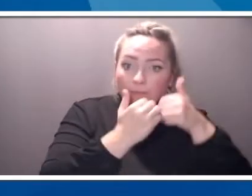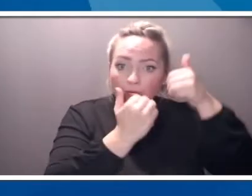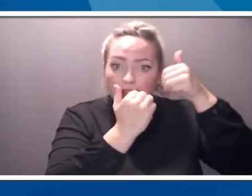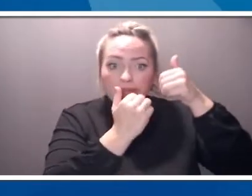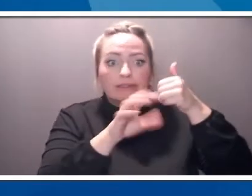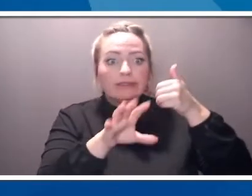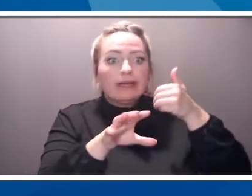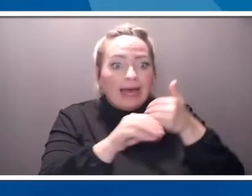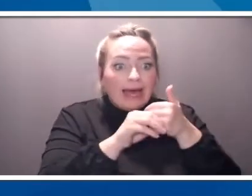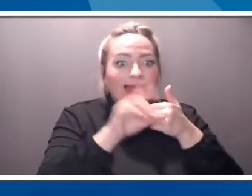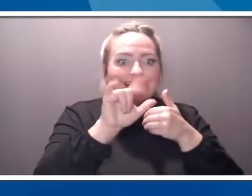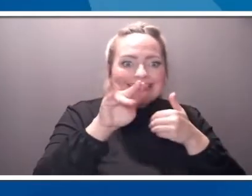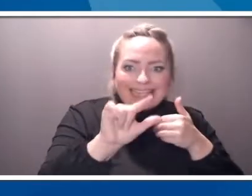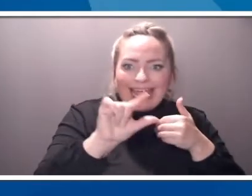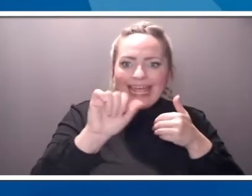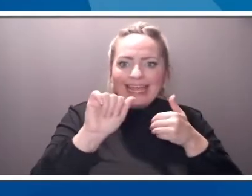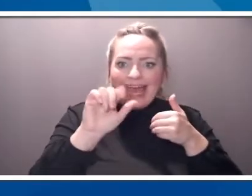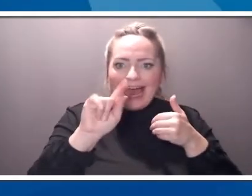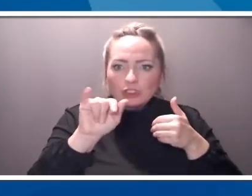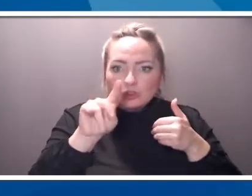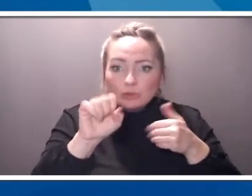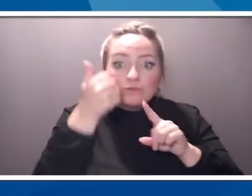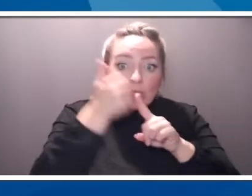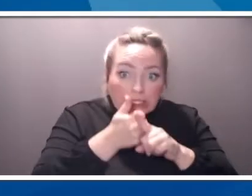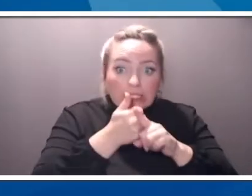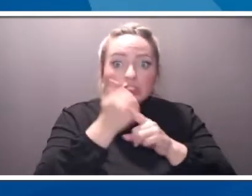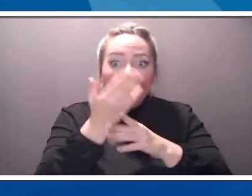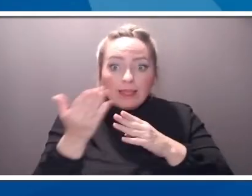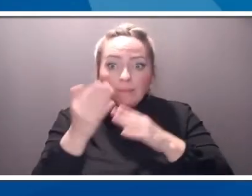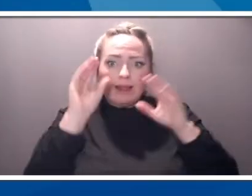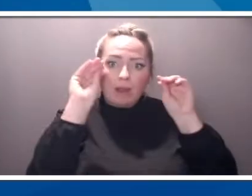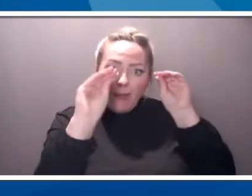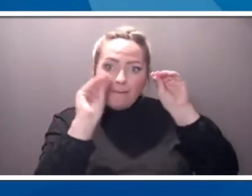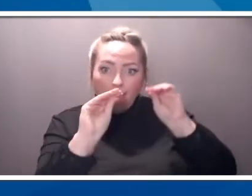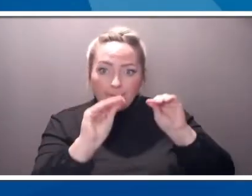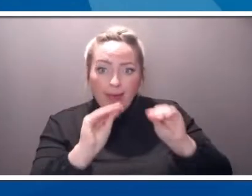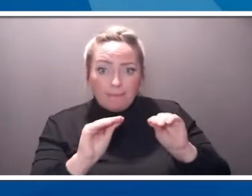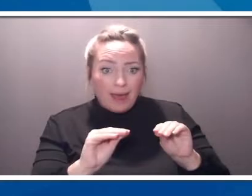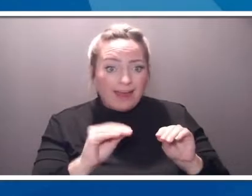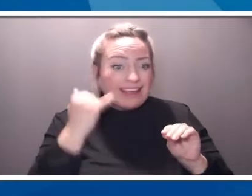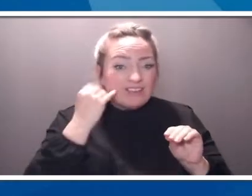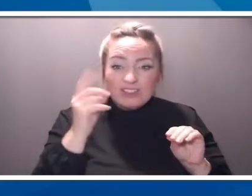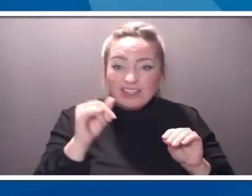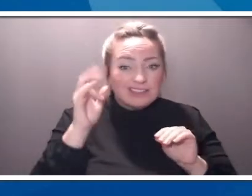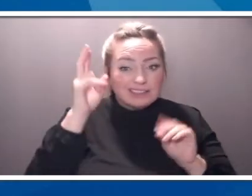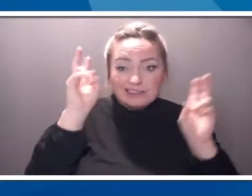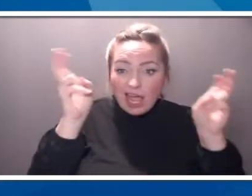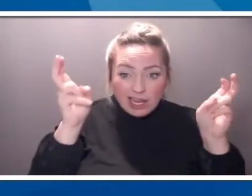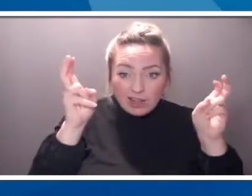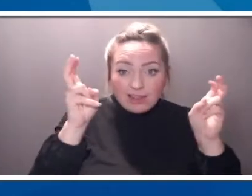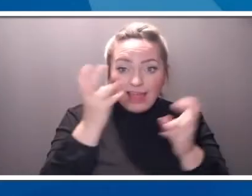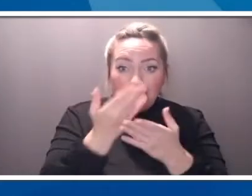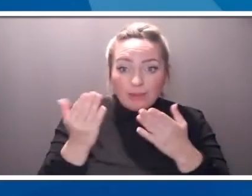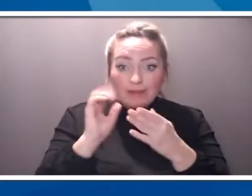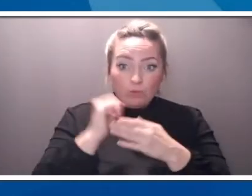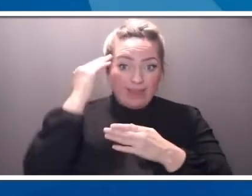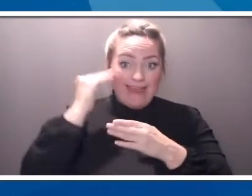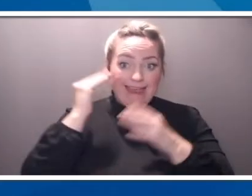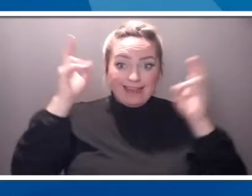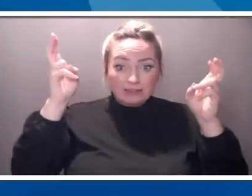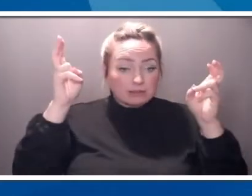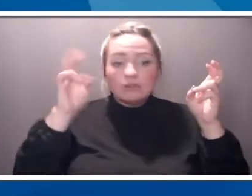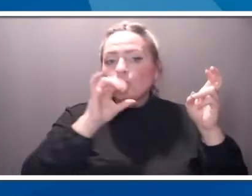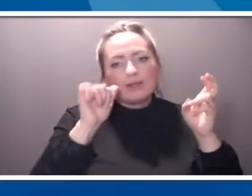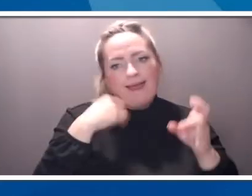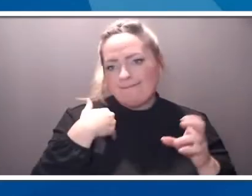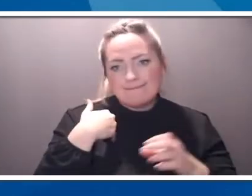through separately and put lang attributes on every single element. And even if you did that, the title element in